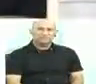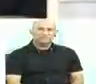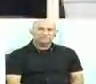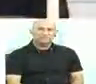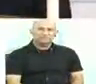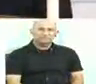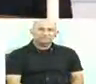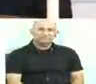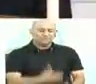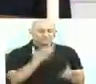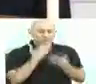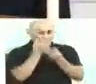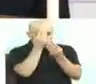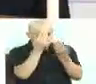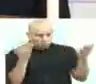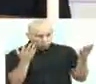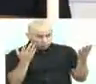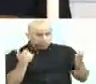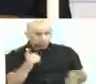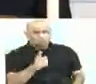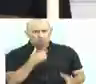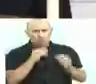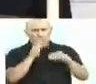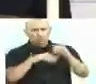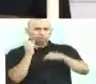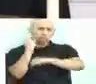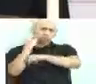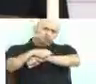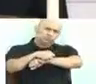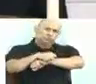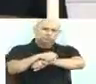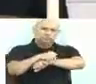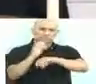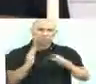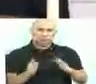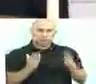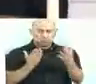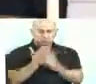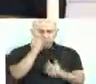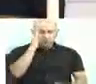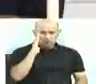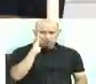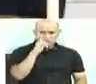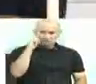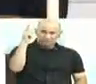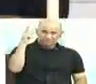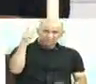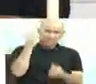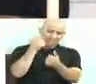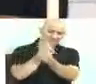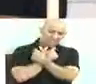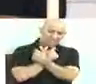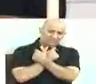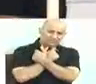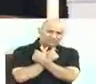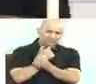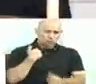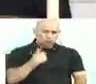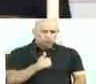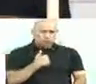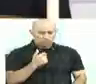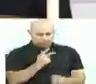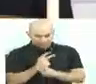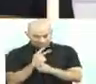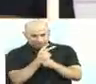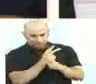The good news is that we are more than conquerors through God who loves us. We are sheltered in